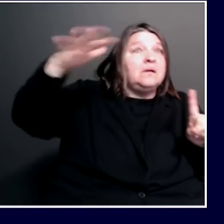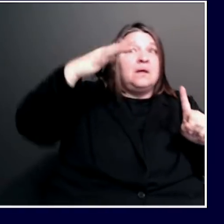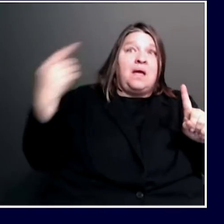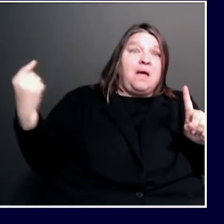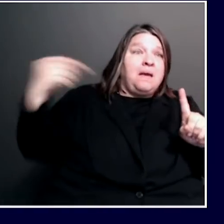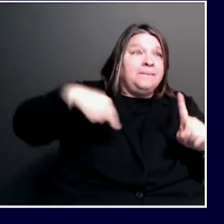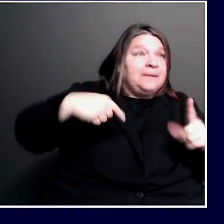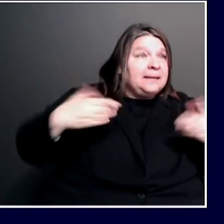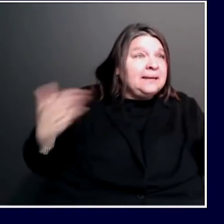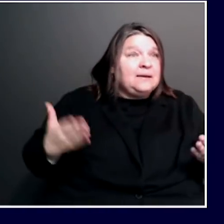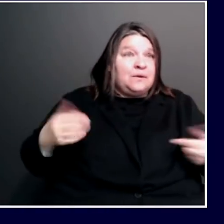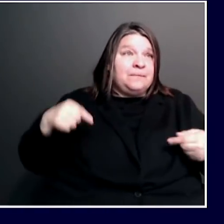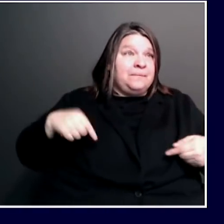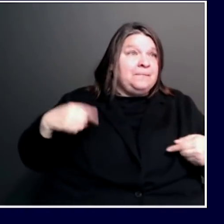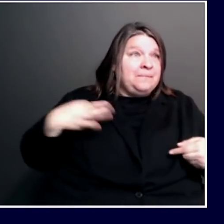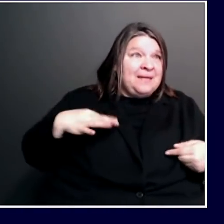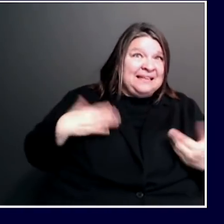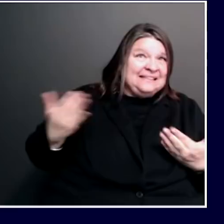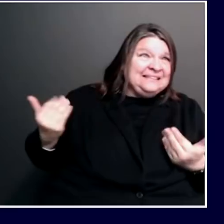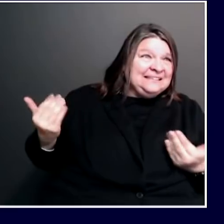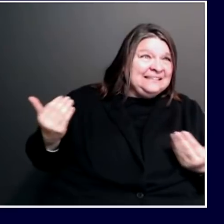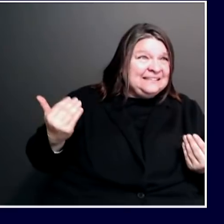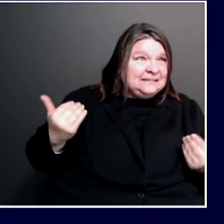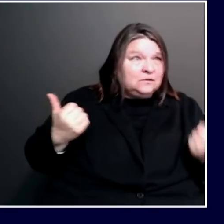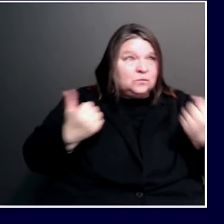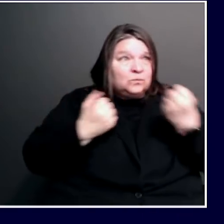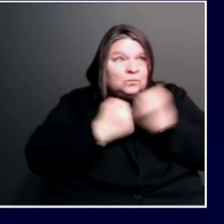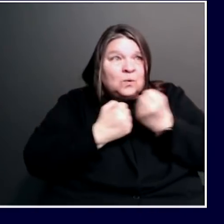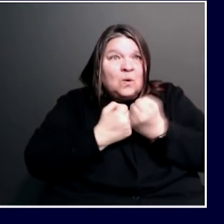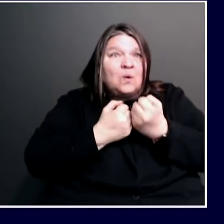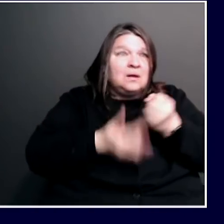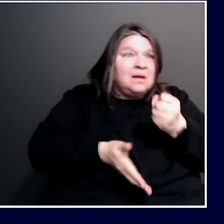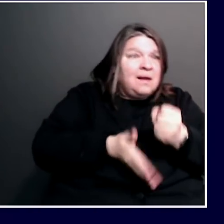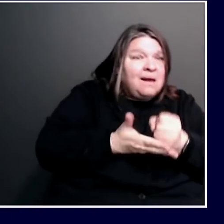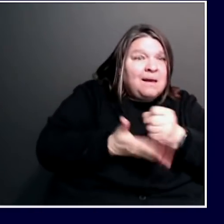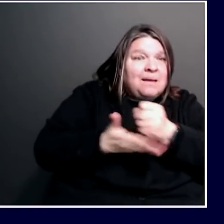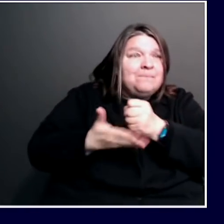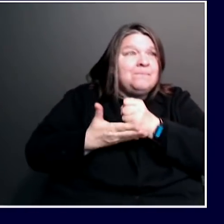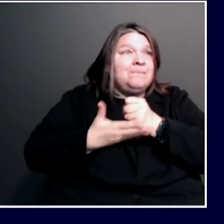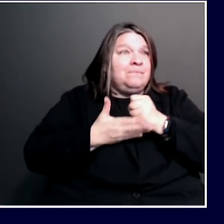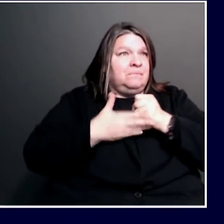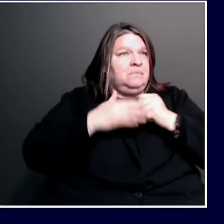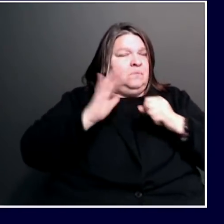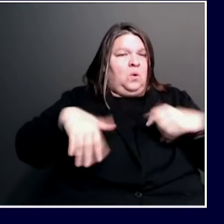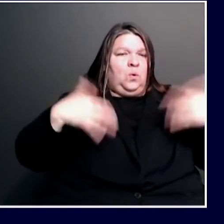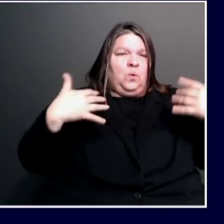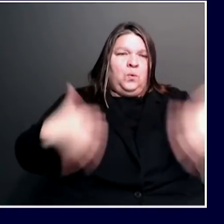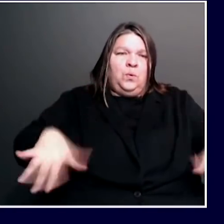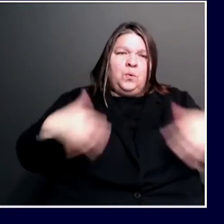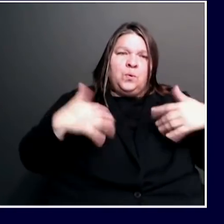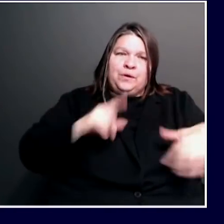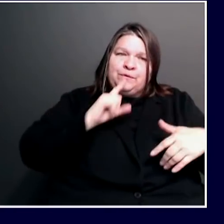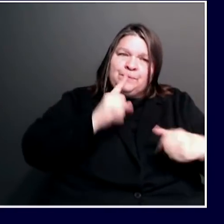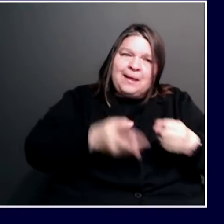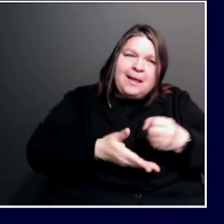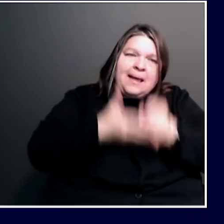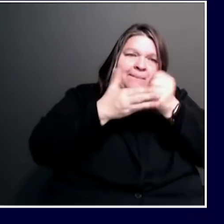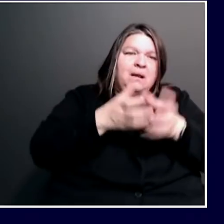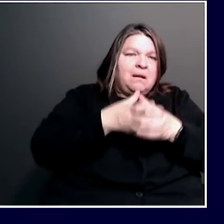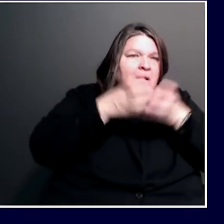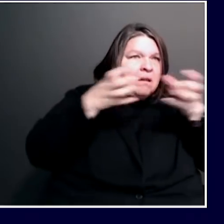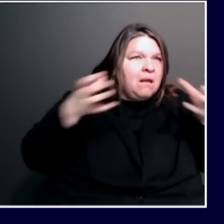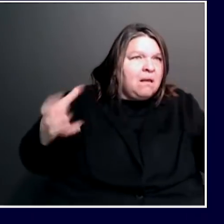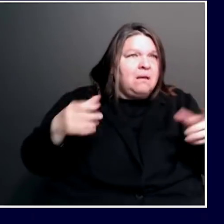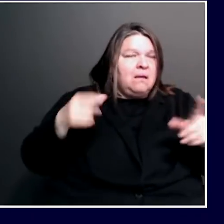other volunteers from our different clinical communities have been helping to alleviate the stress, allow our clinicians